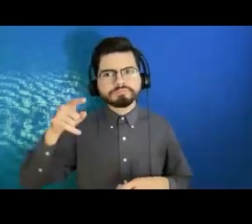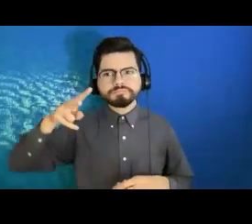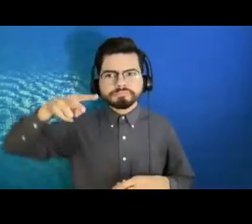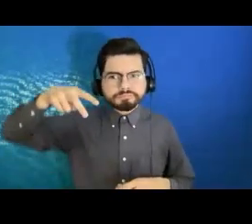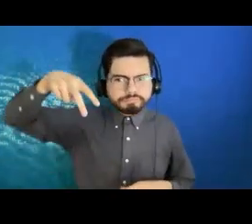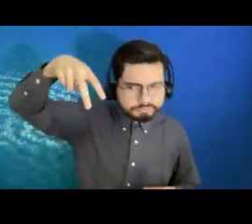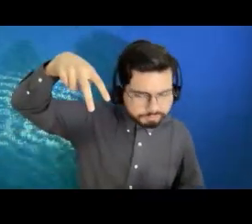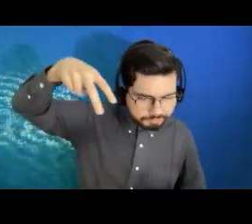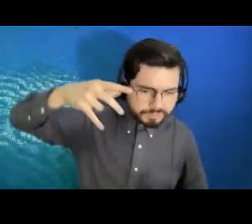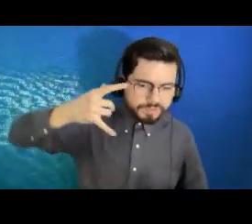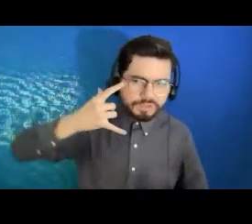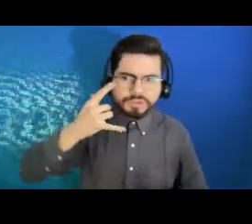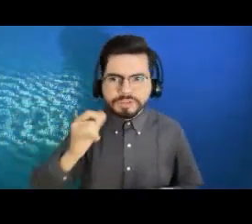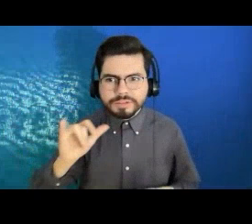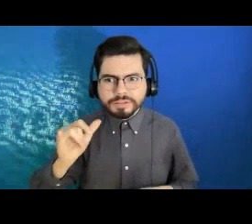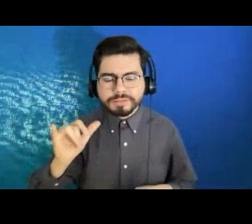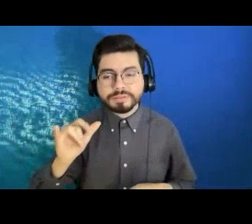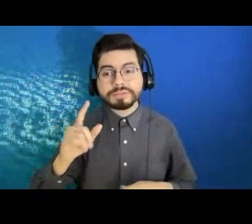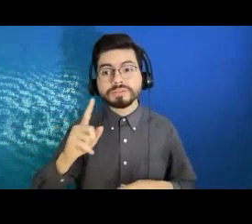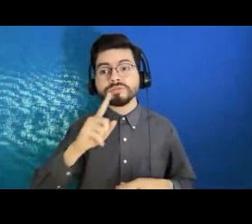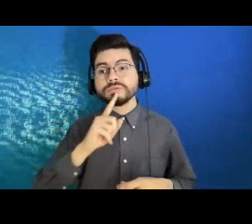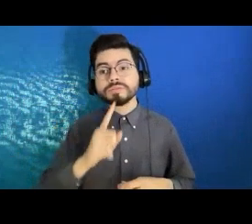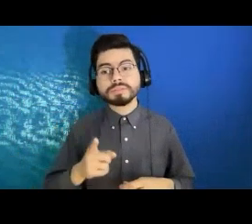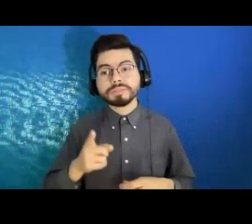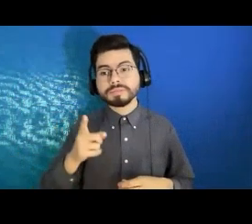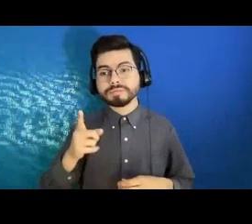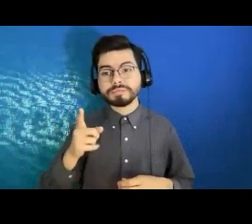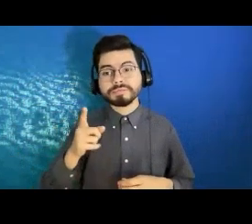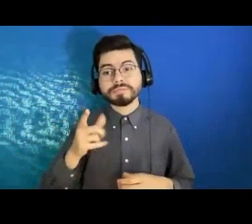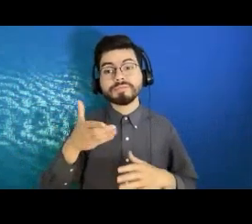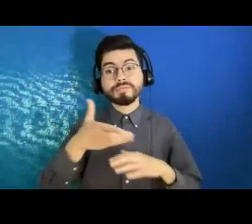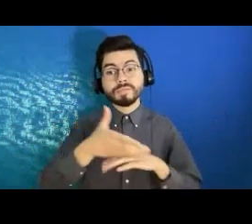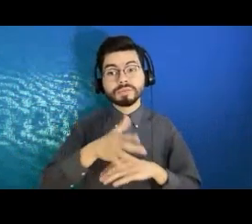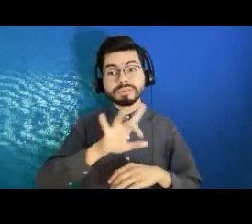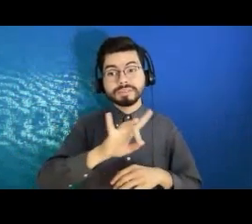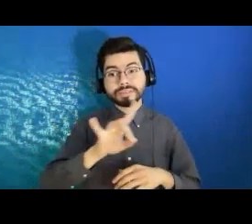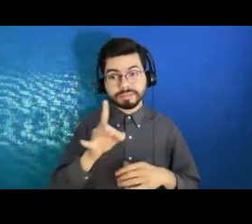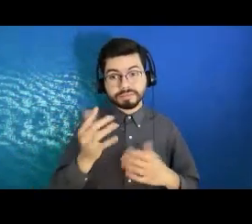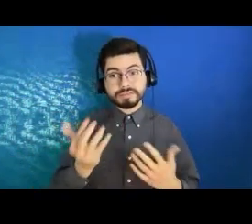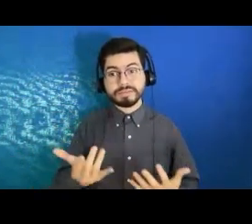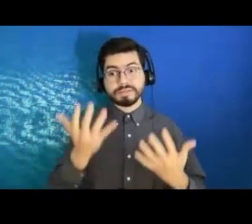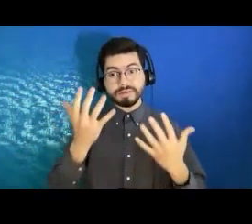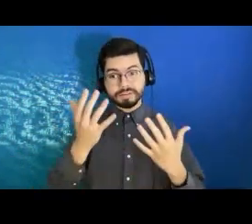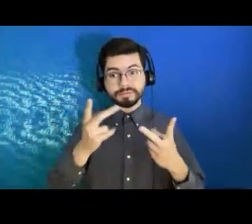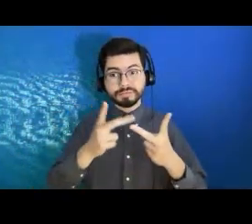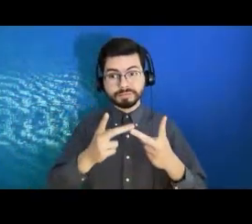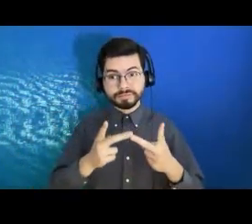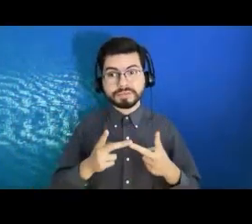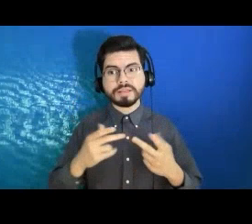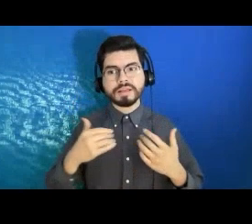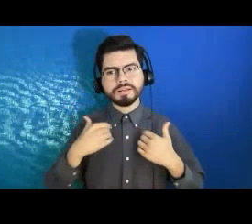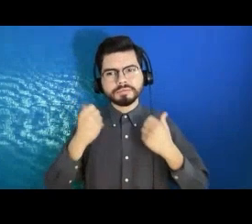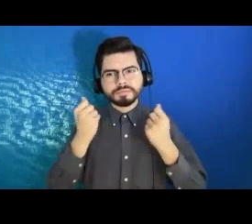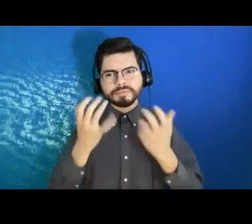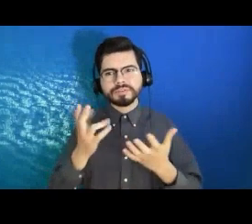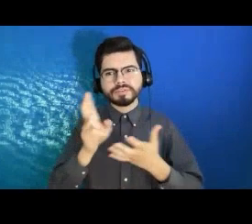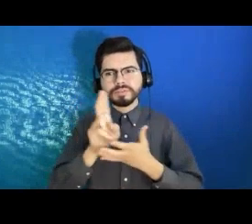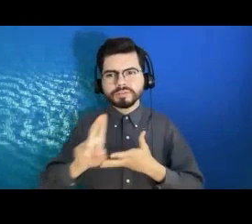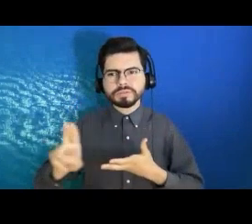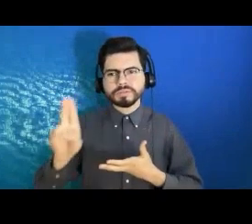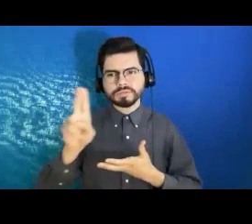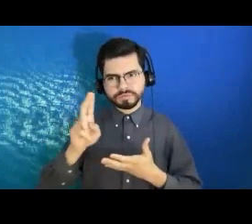It's definitely less productive than the post-88 fire sites. We have a lot of university